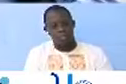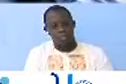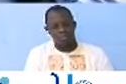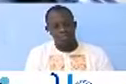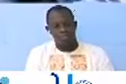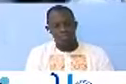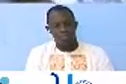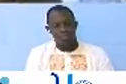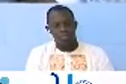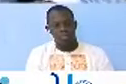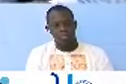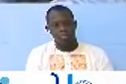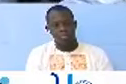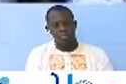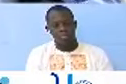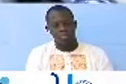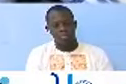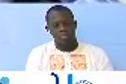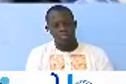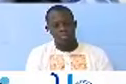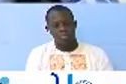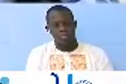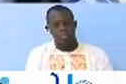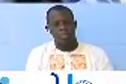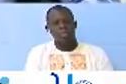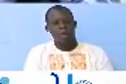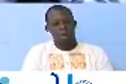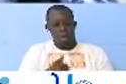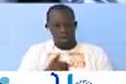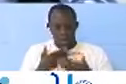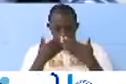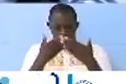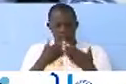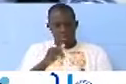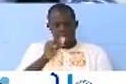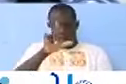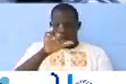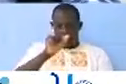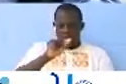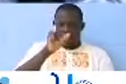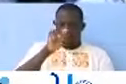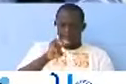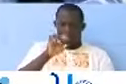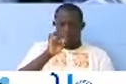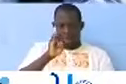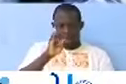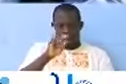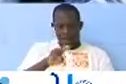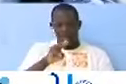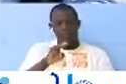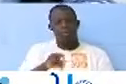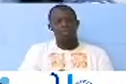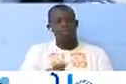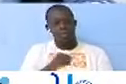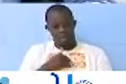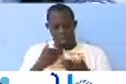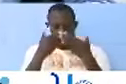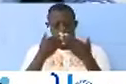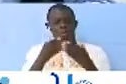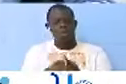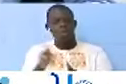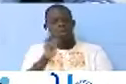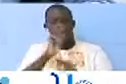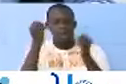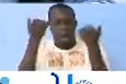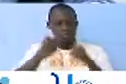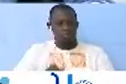nada for Lamin ko. Then I told Lamin, I said to Lamin, what is going